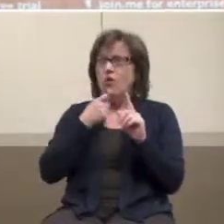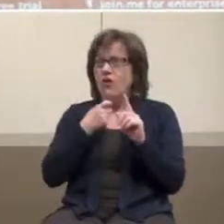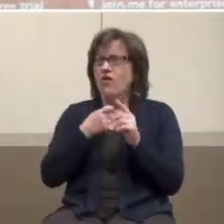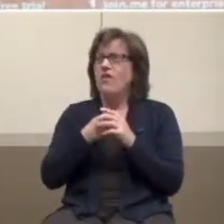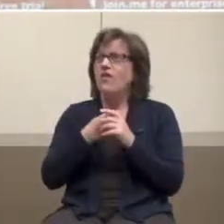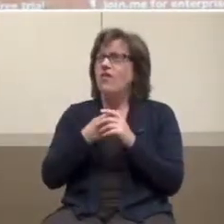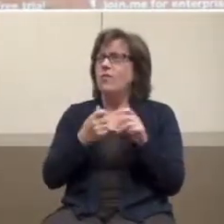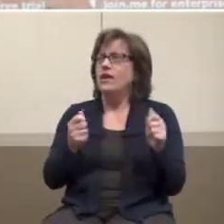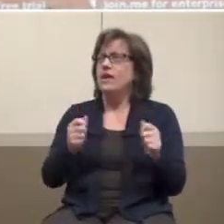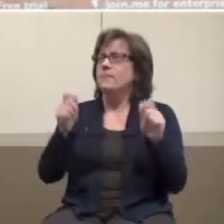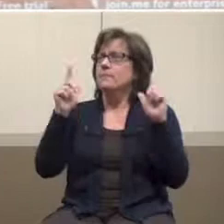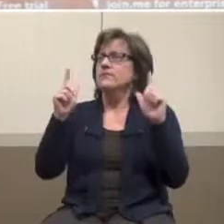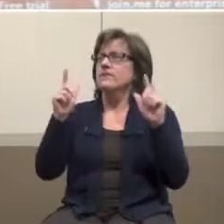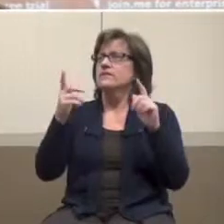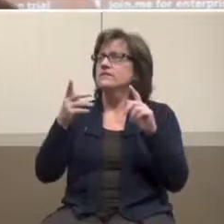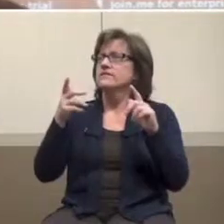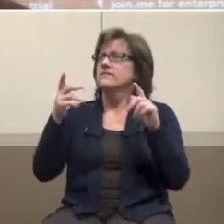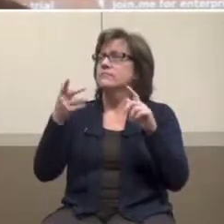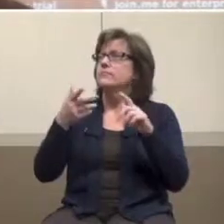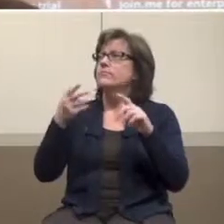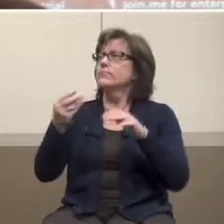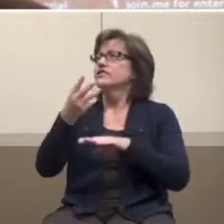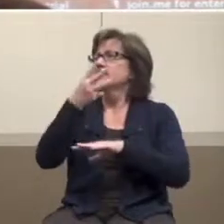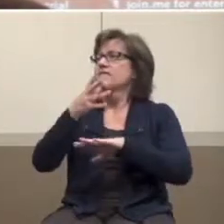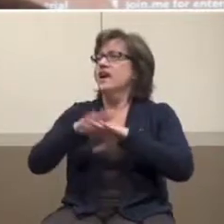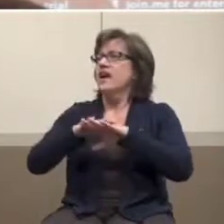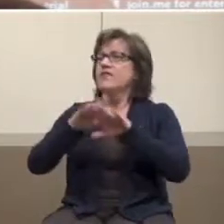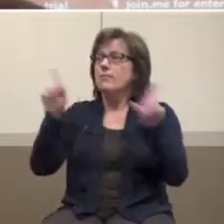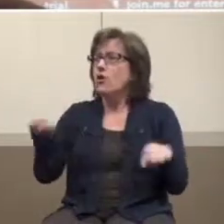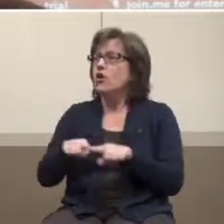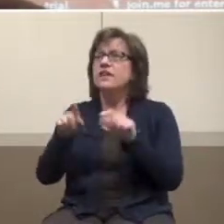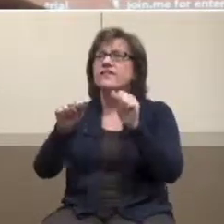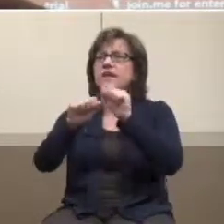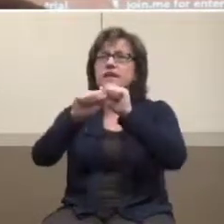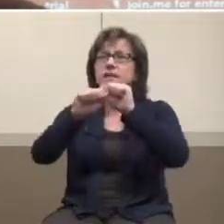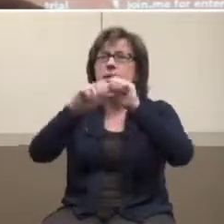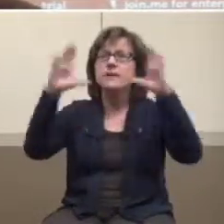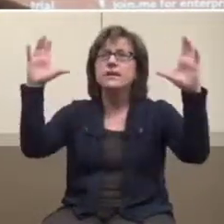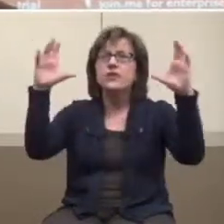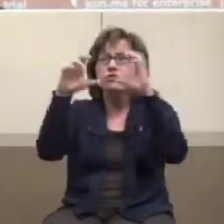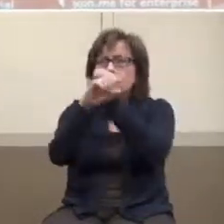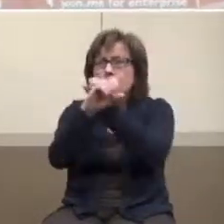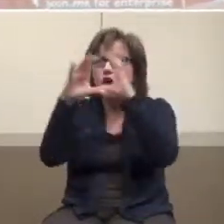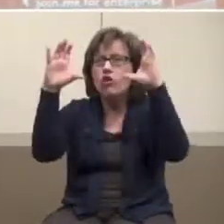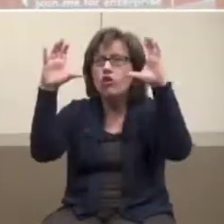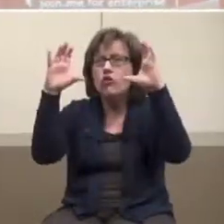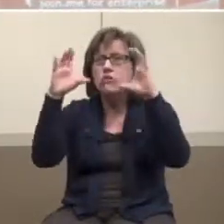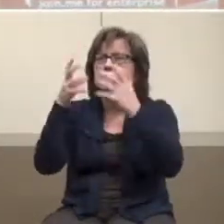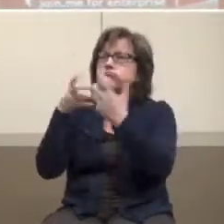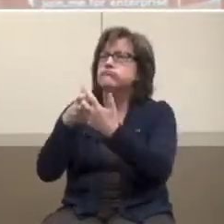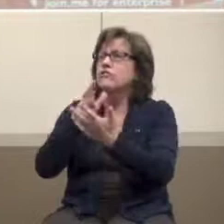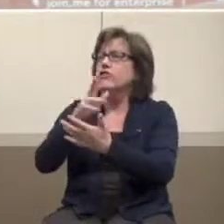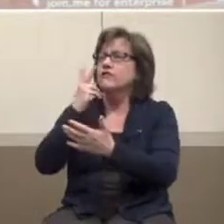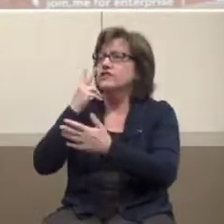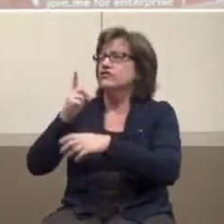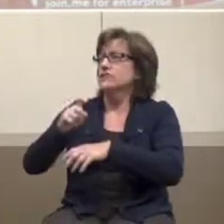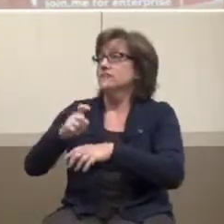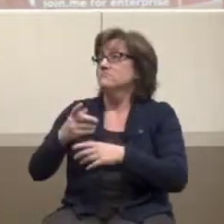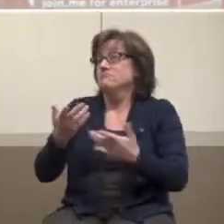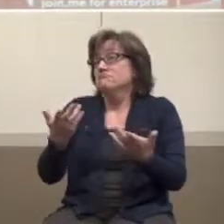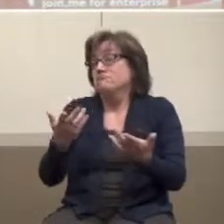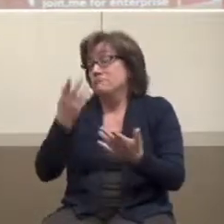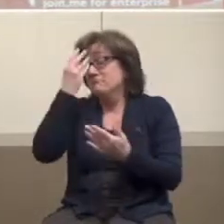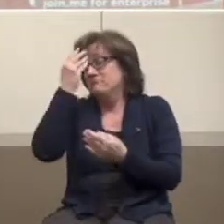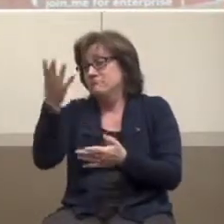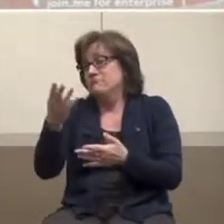stuff up on the board, and then they can make it bigger or smaller too. So if you have, a need for that. If you have students